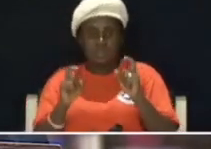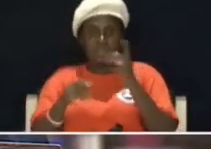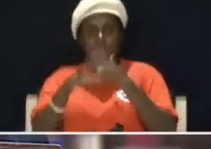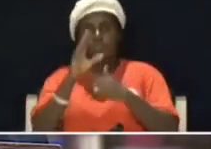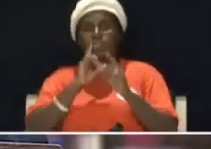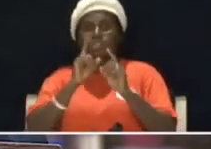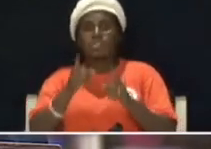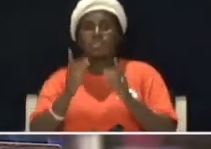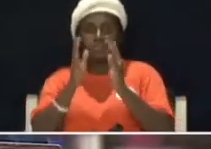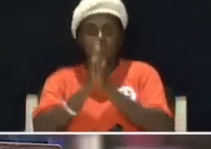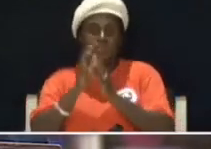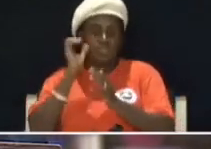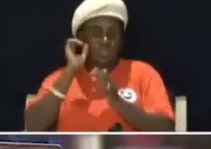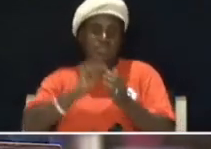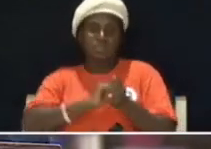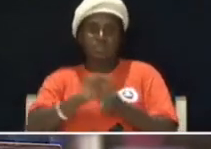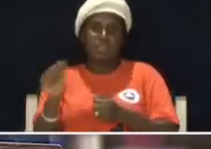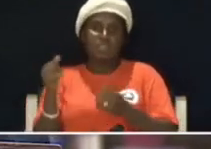prayer.